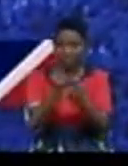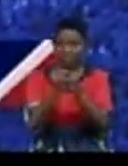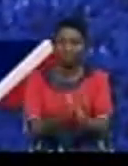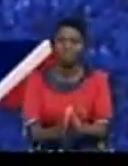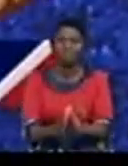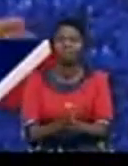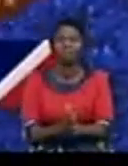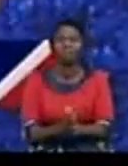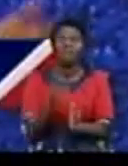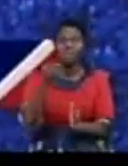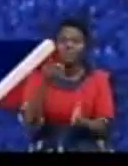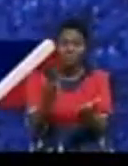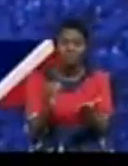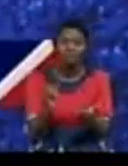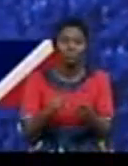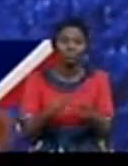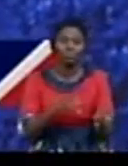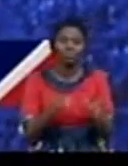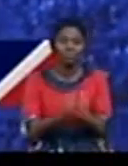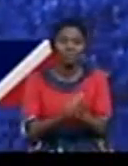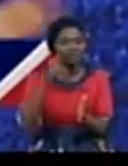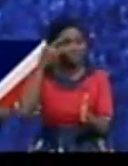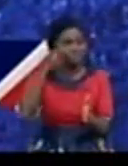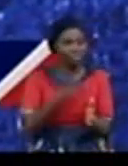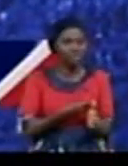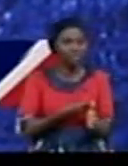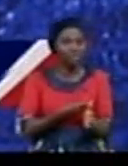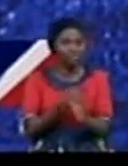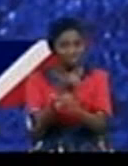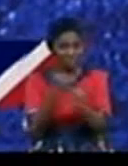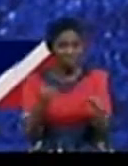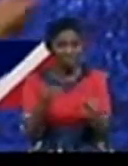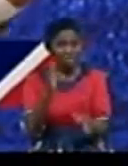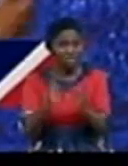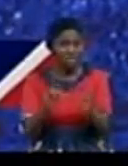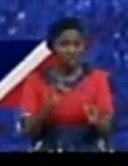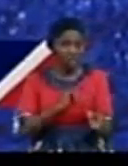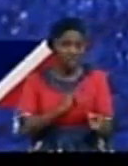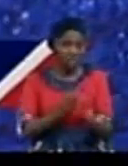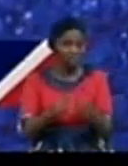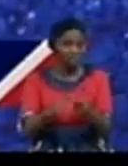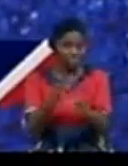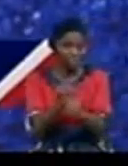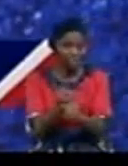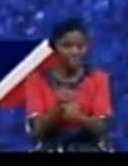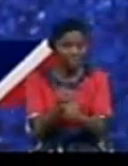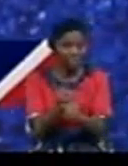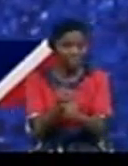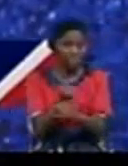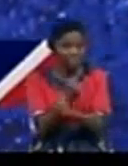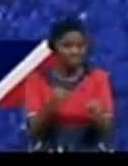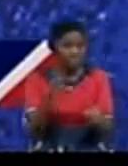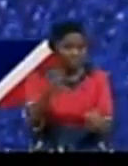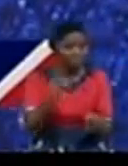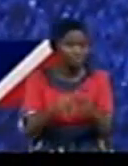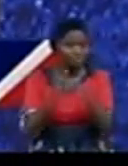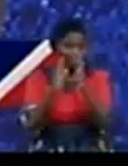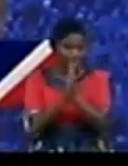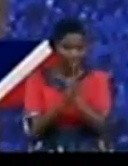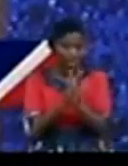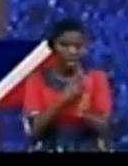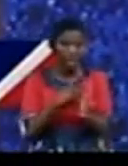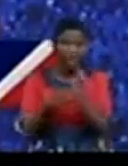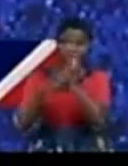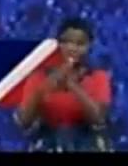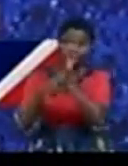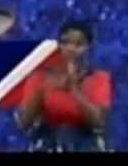know, salvation, if we're going to get salvation, we have to pray. We have to go to him. We have to show him we